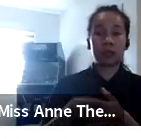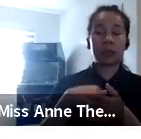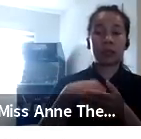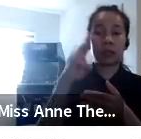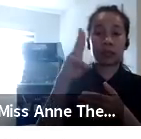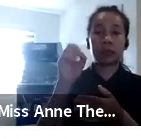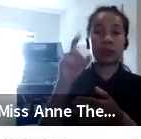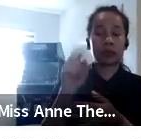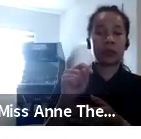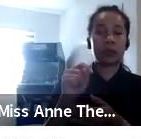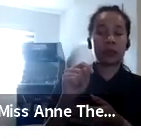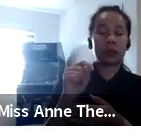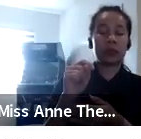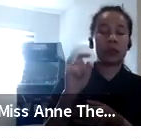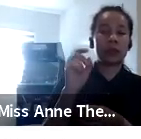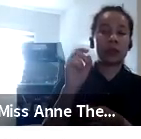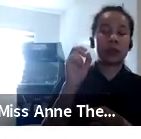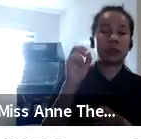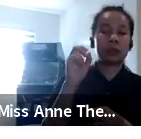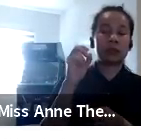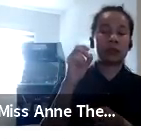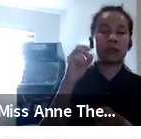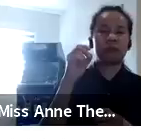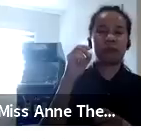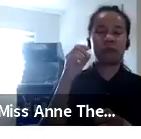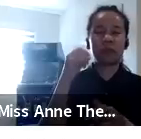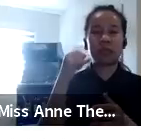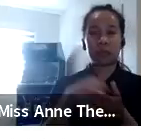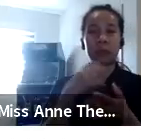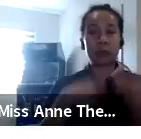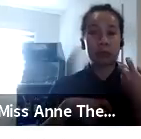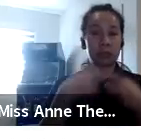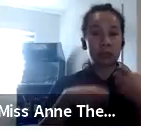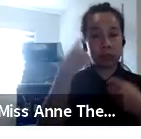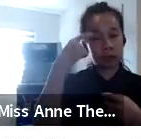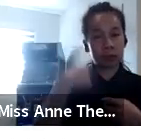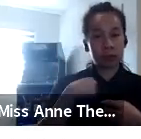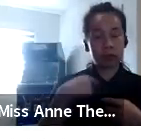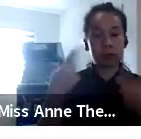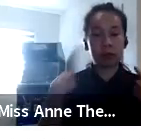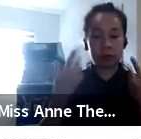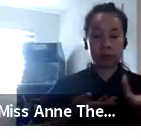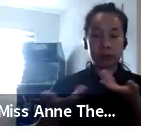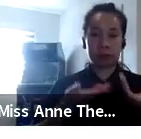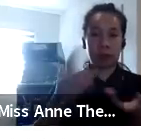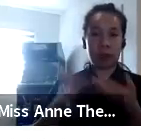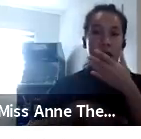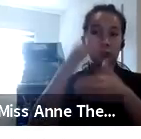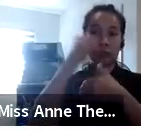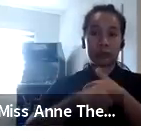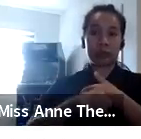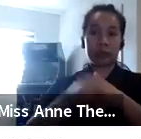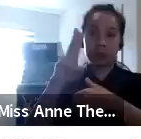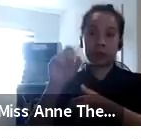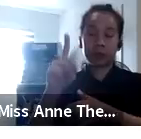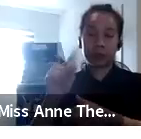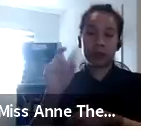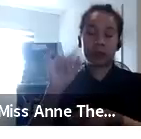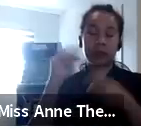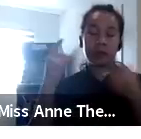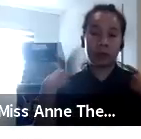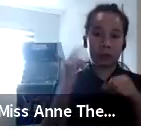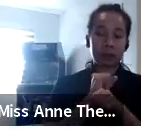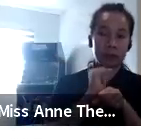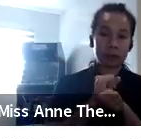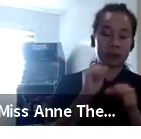years. So it will be difficult for me to take consultancy work outside. I have worked also as a research